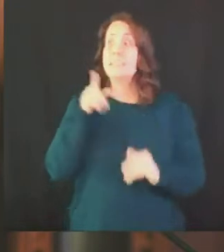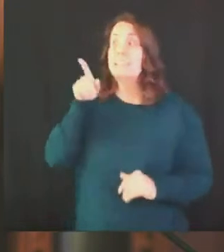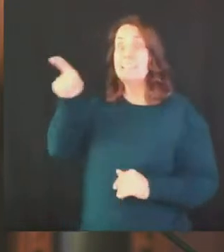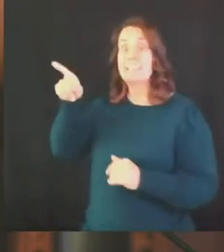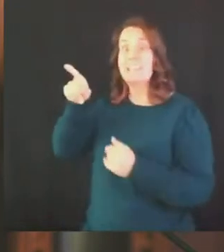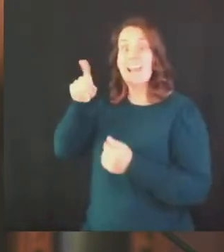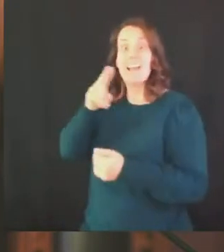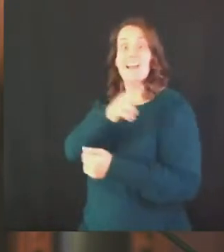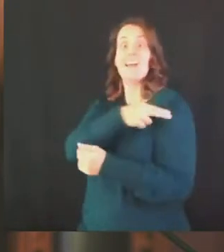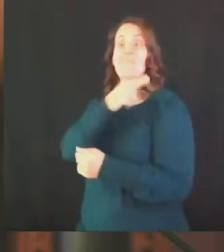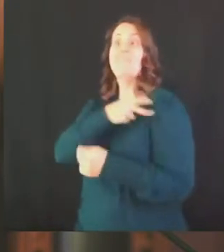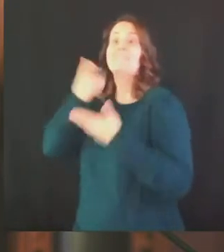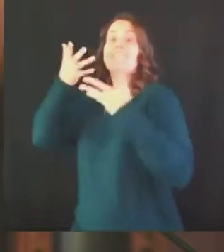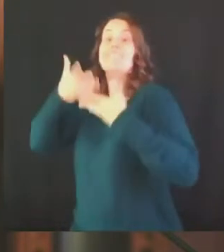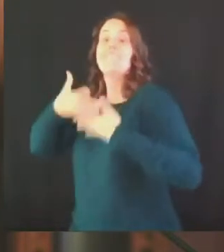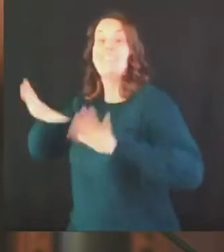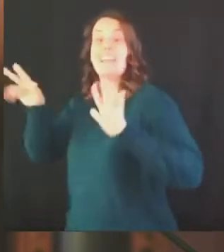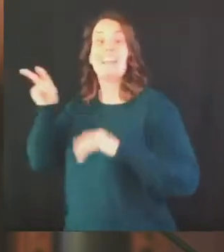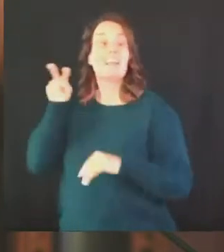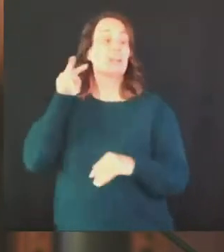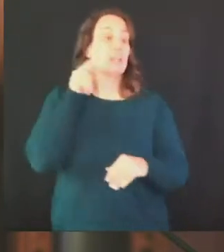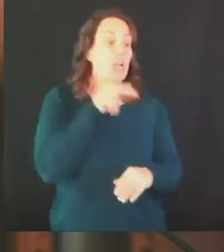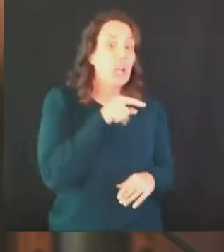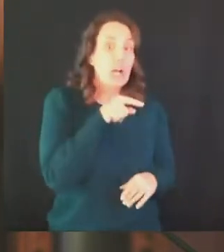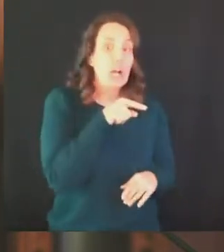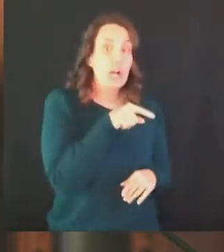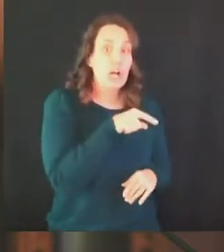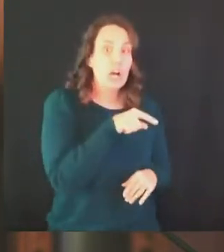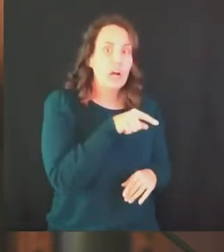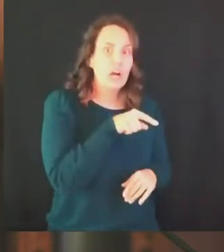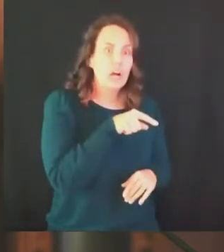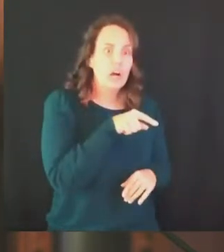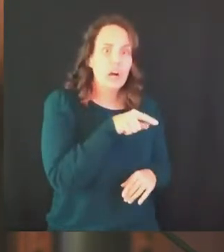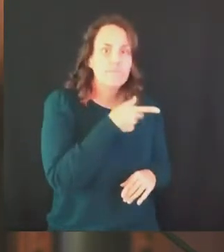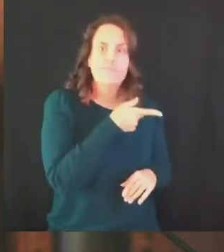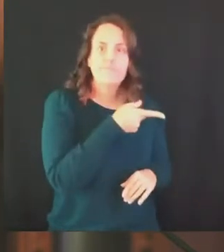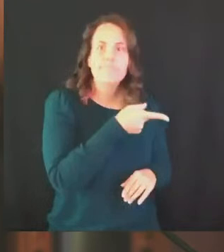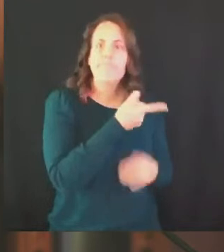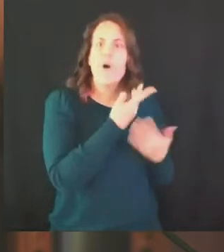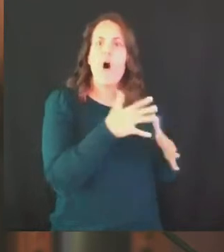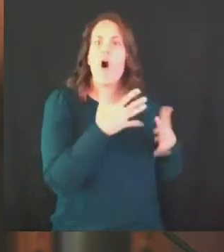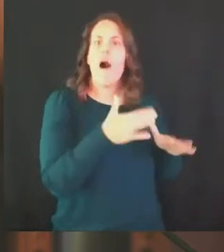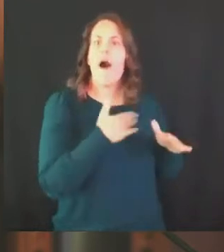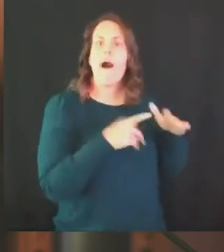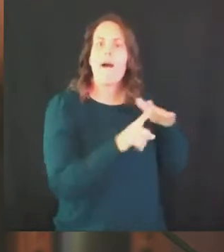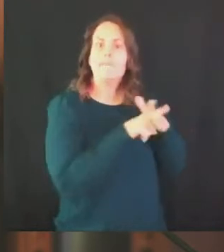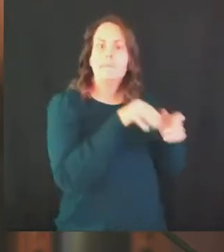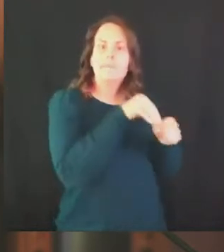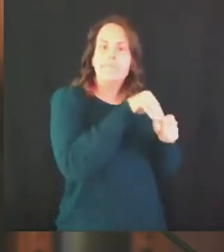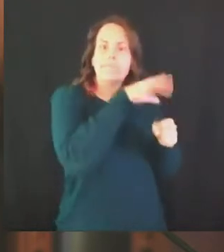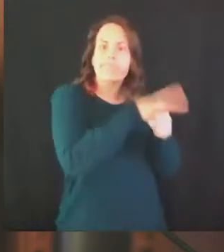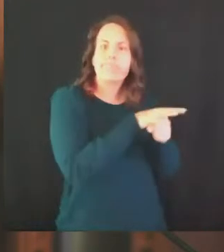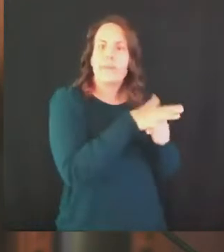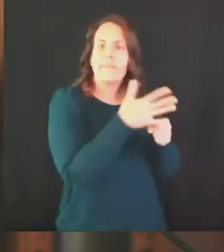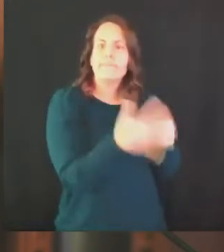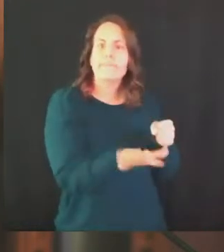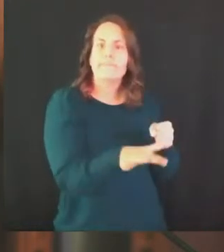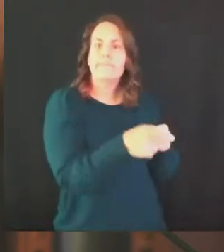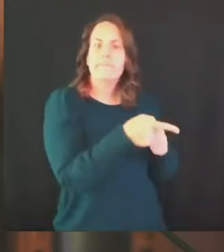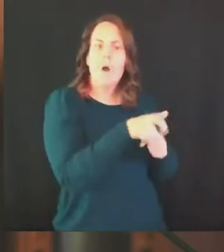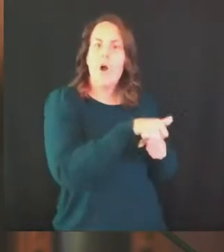that nursing home has a suspected case, has a positive case, has an outbreak, they may be temporarily